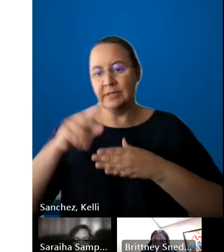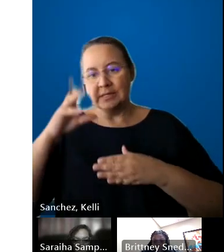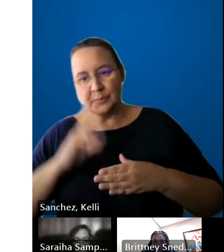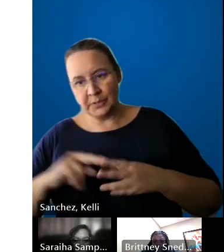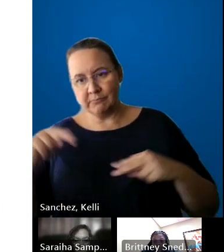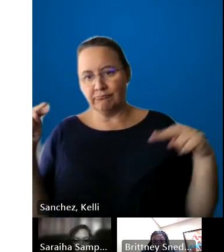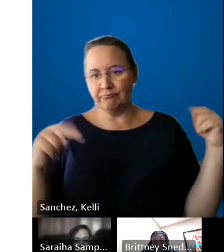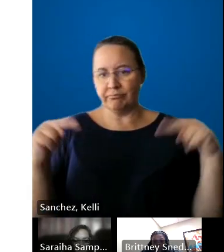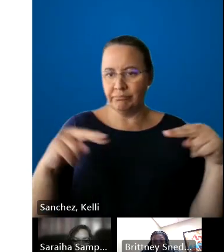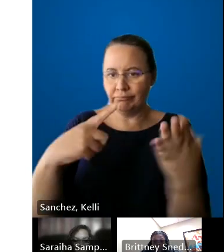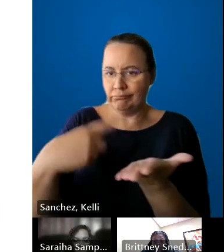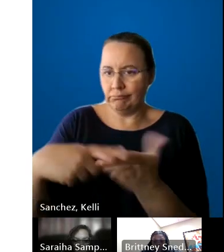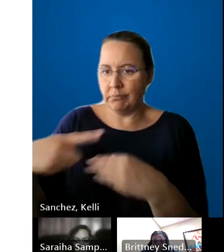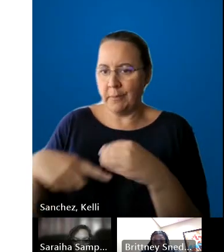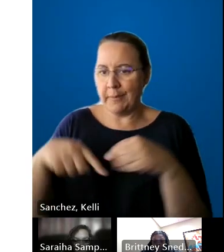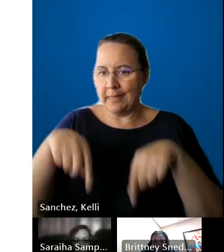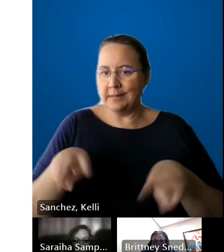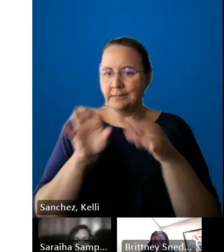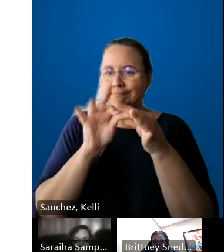this topic.